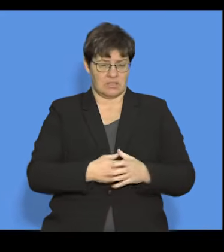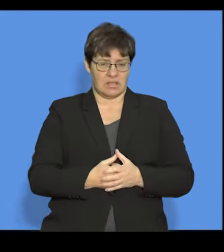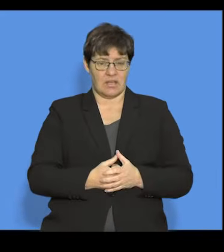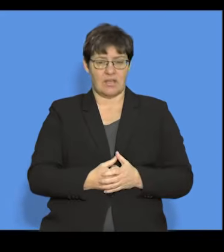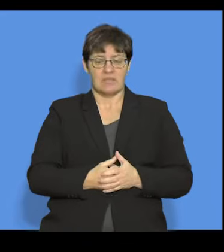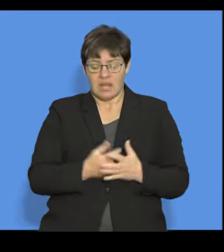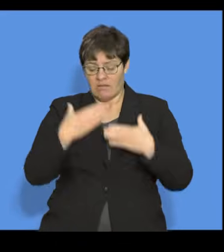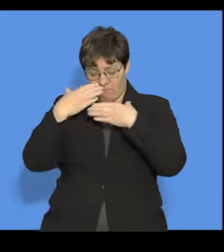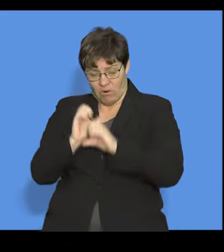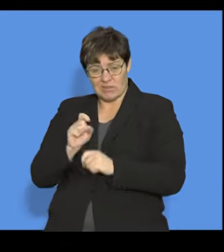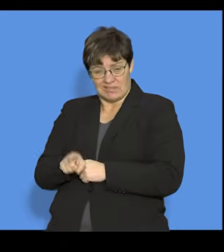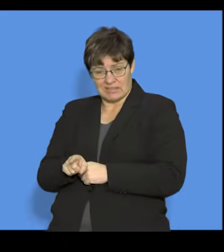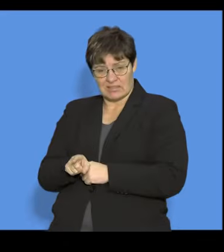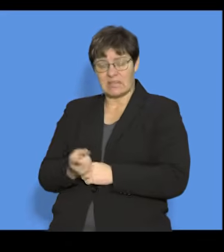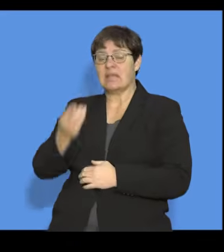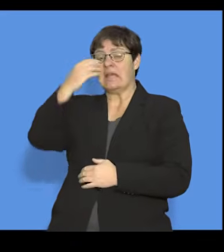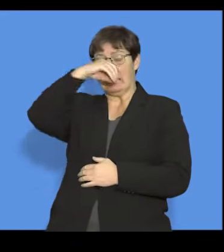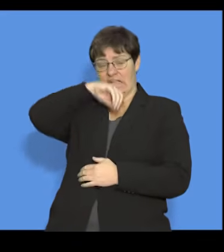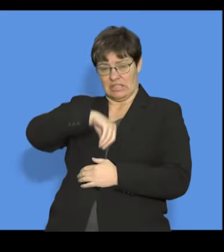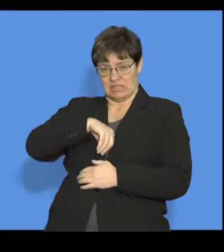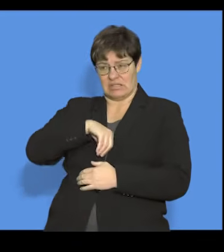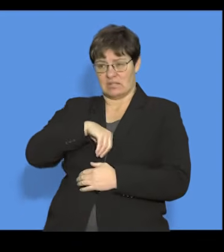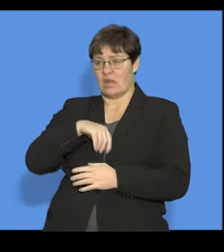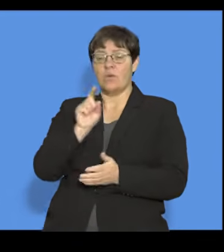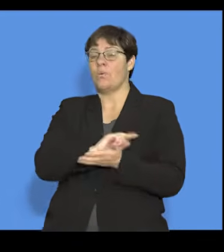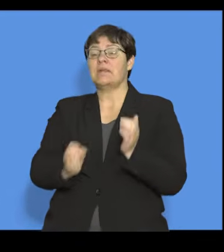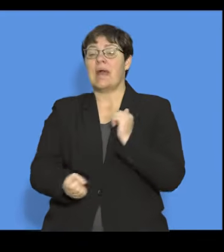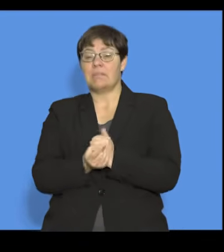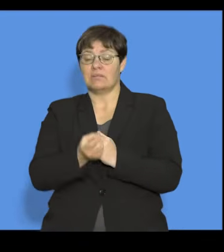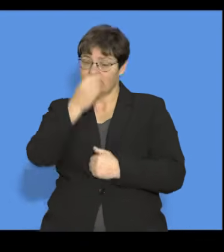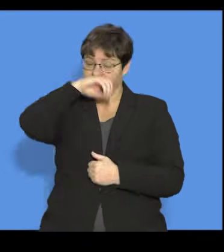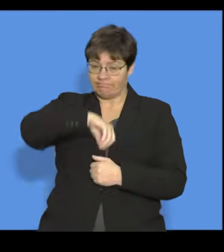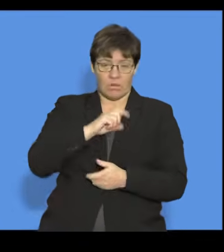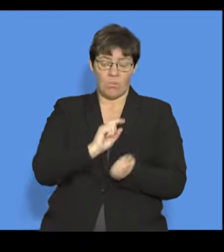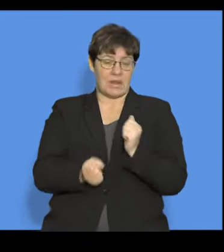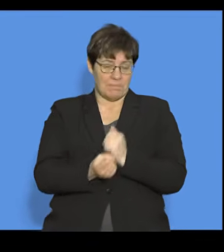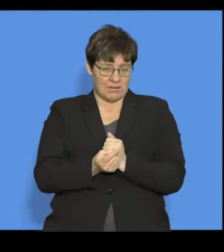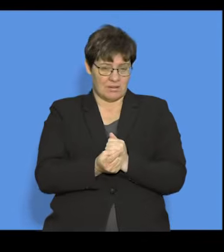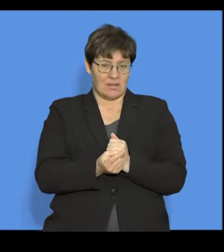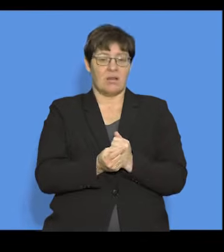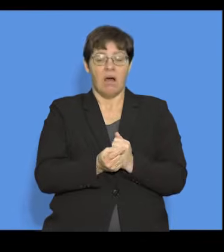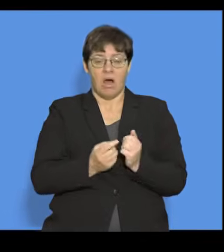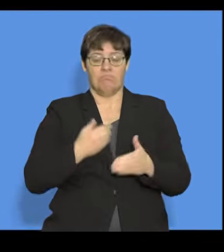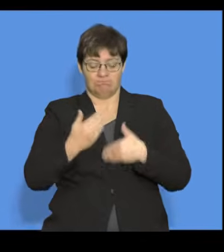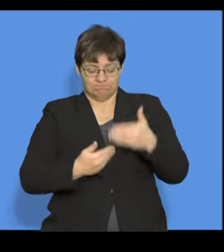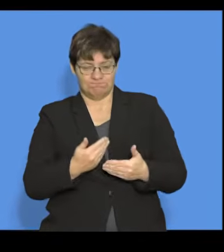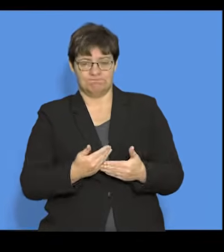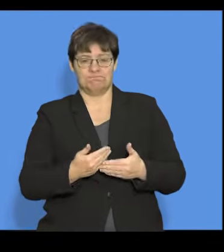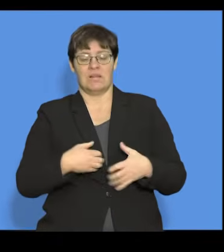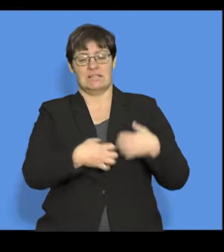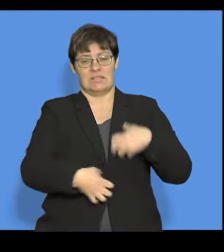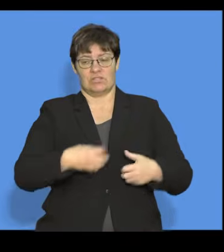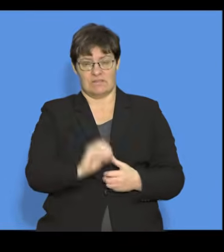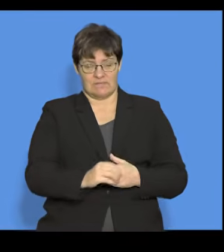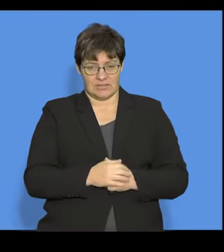two processes, the process of ingesting food and then what happens when food is ingested during the process of digestion.